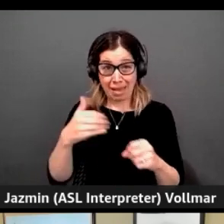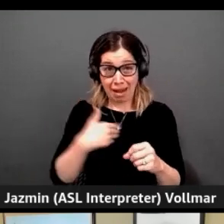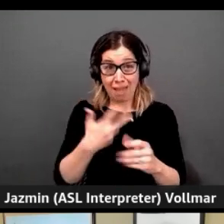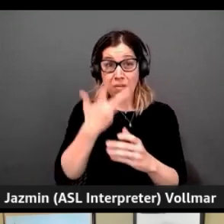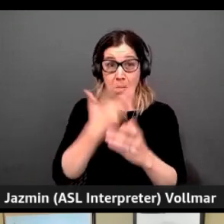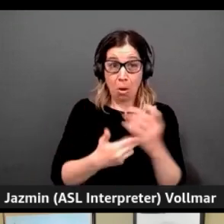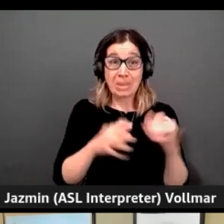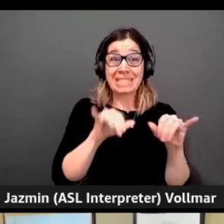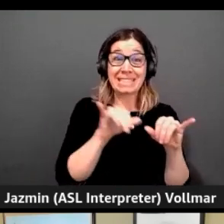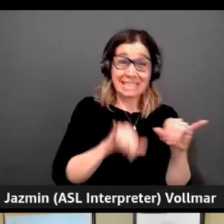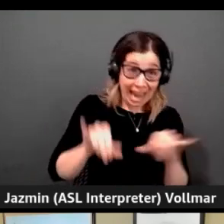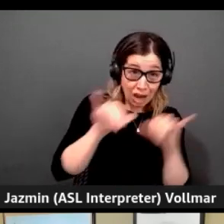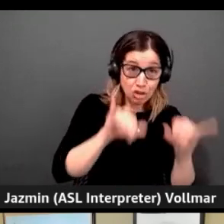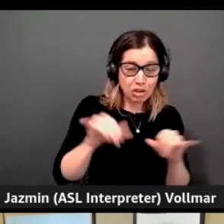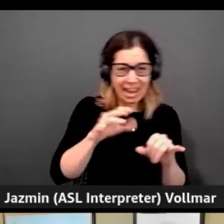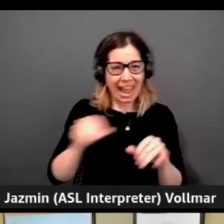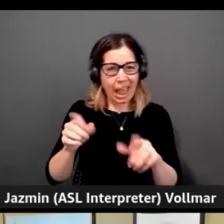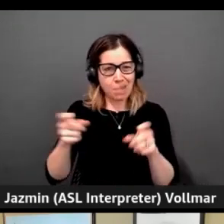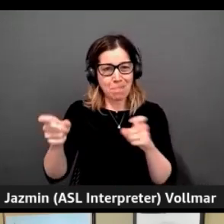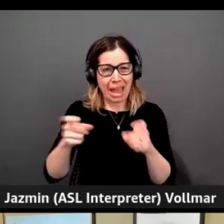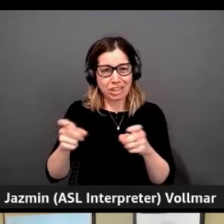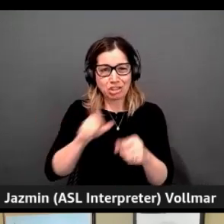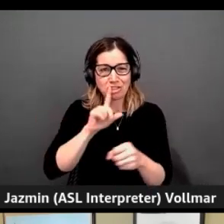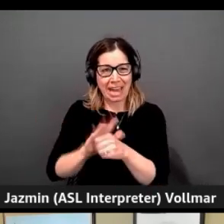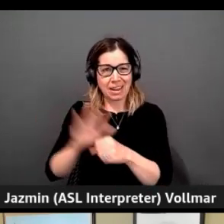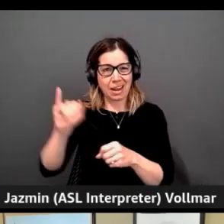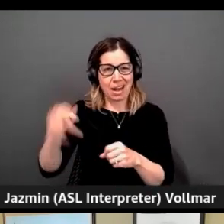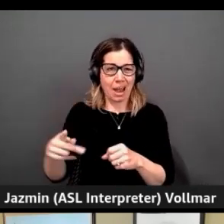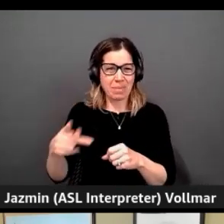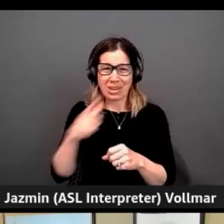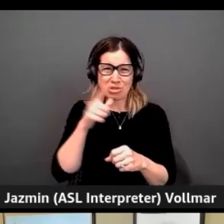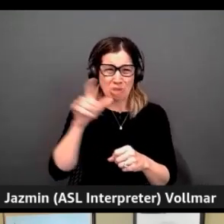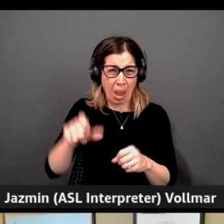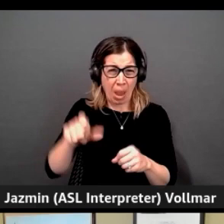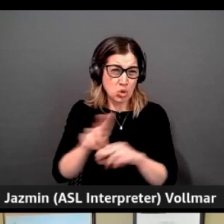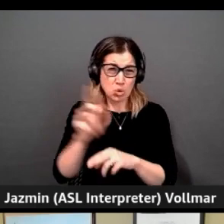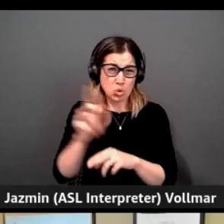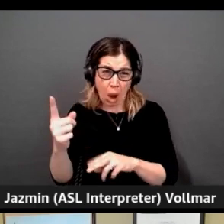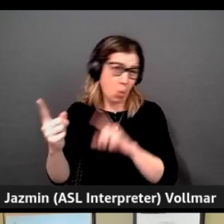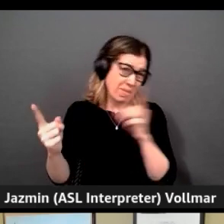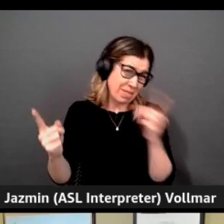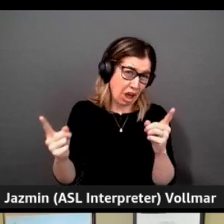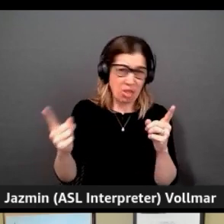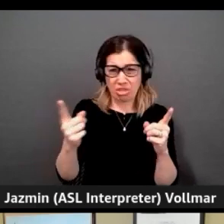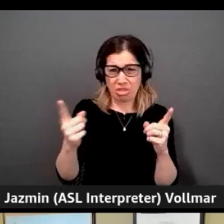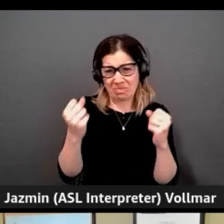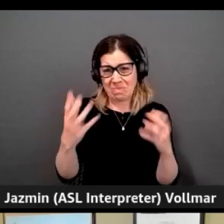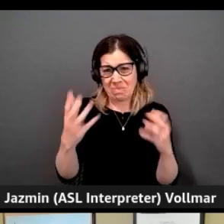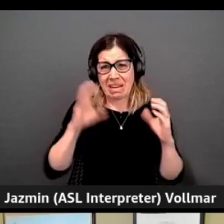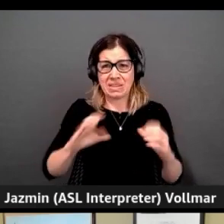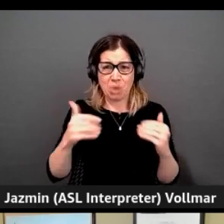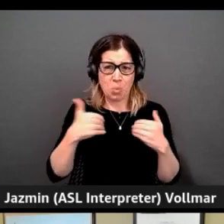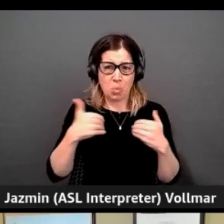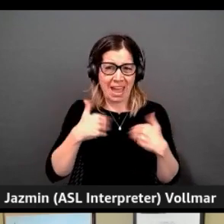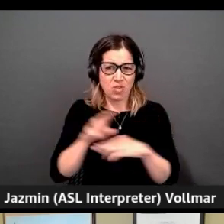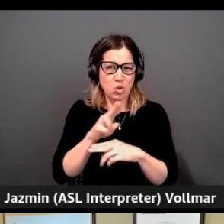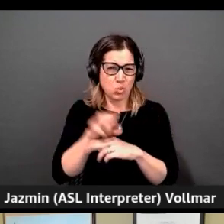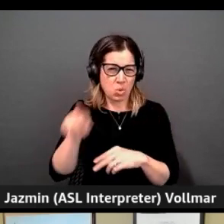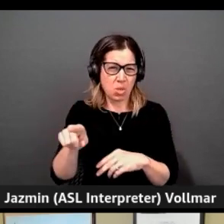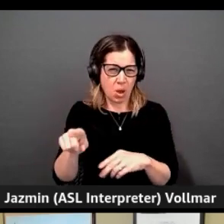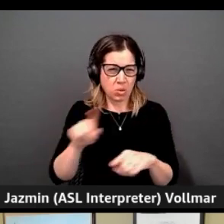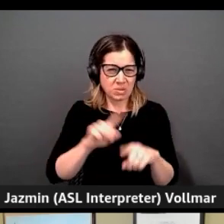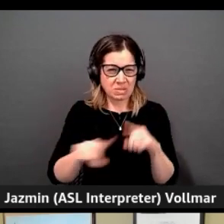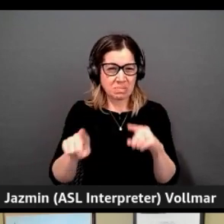and managed dedicated IPs. It's not exclusive that you have to use one or the other. And lots of customers we have mix those two. But traditionally